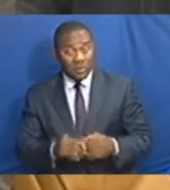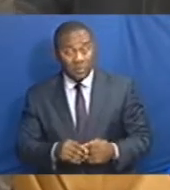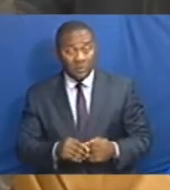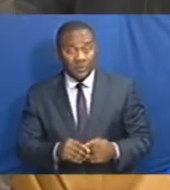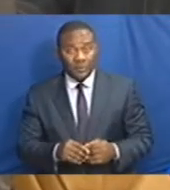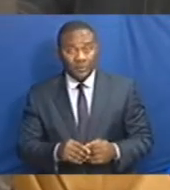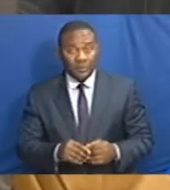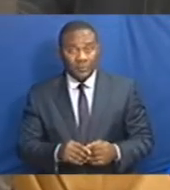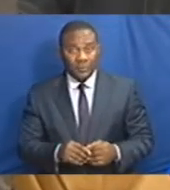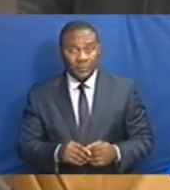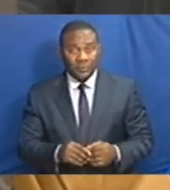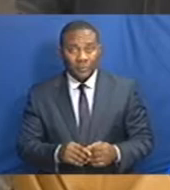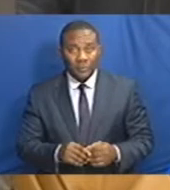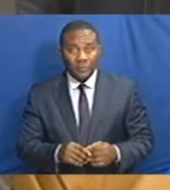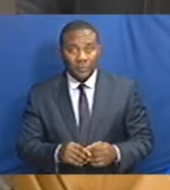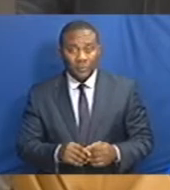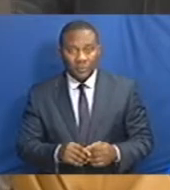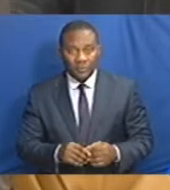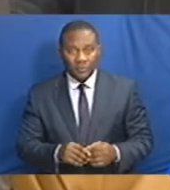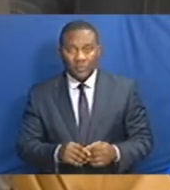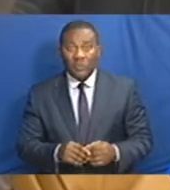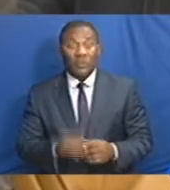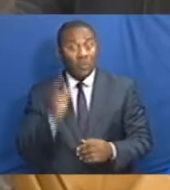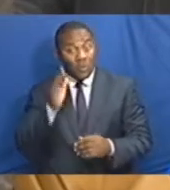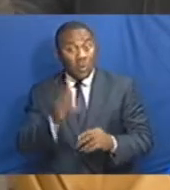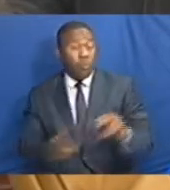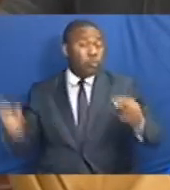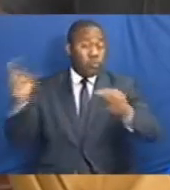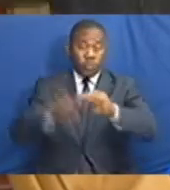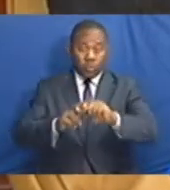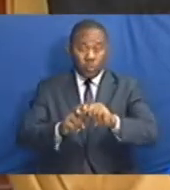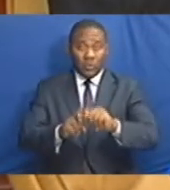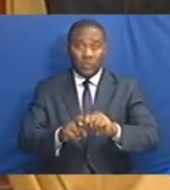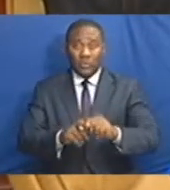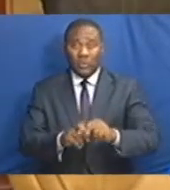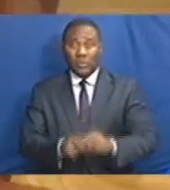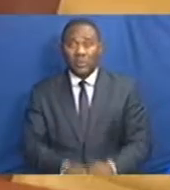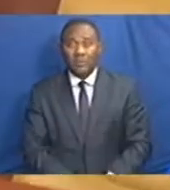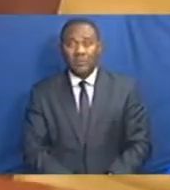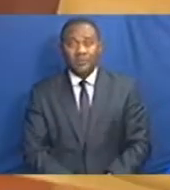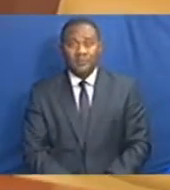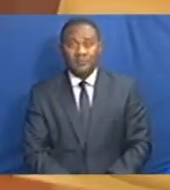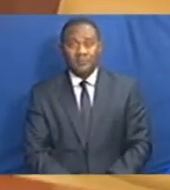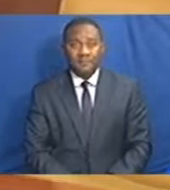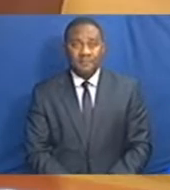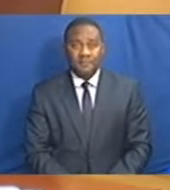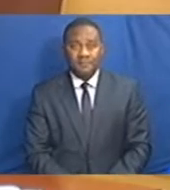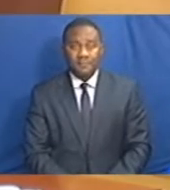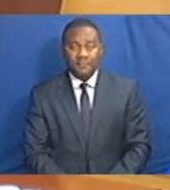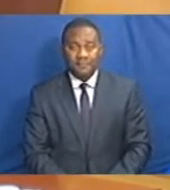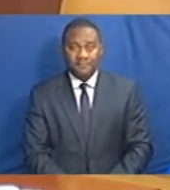leap to the highest level that anybody can think of. Yeah. Yes. What we want to